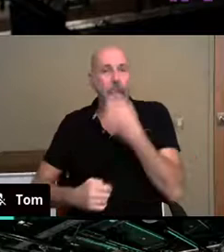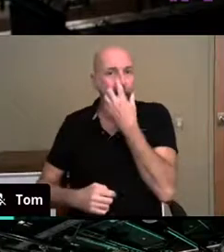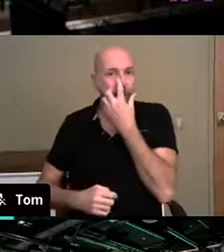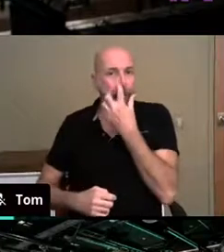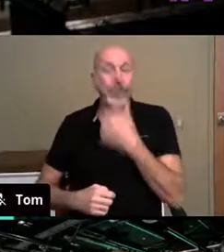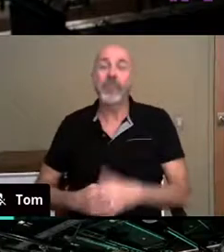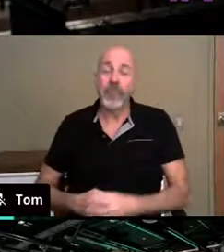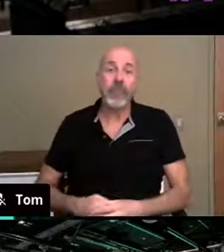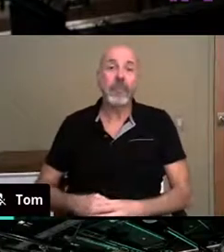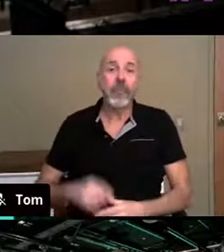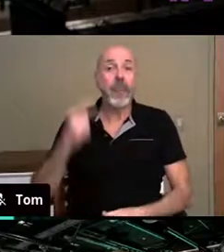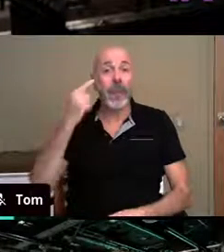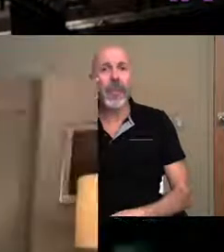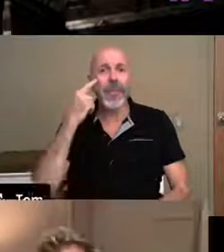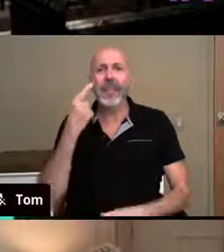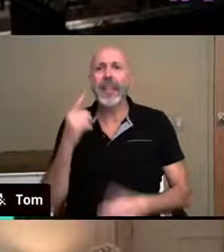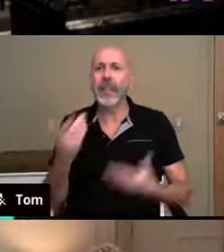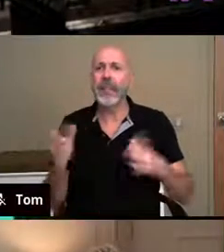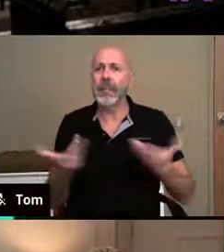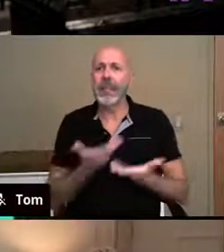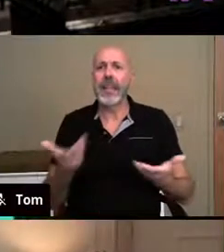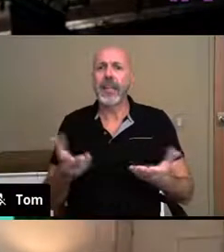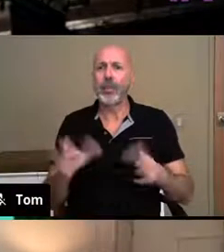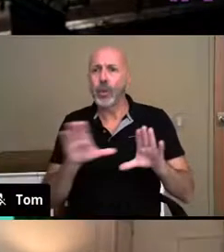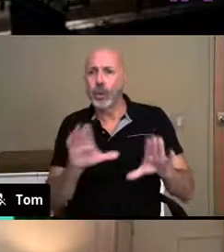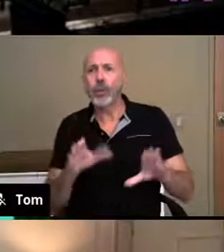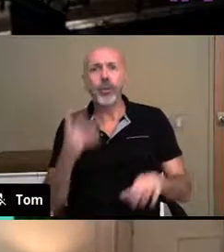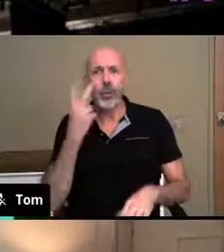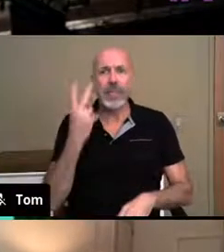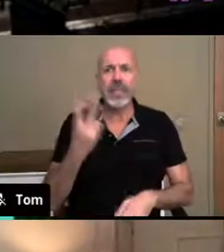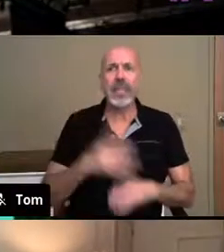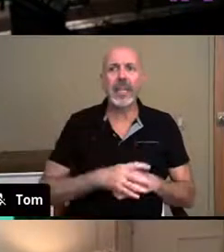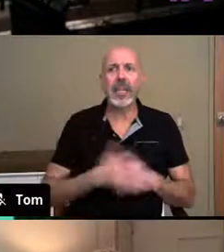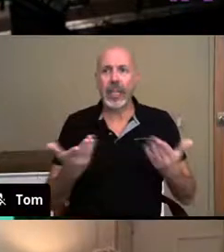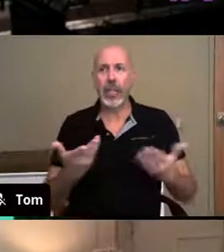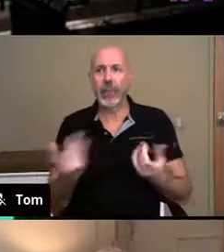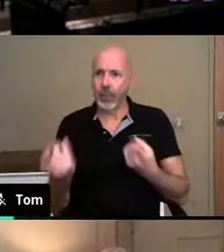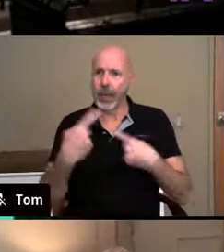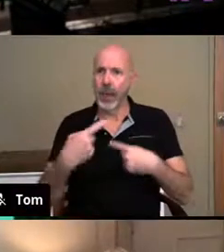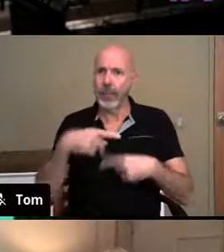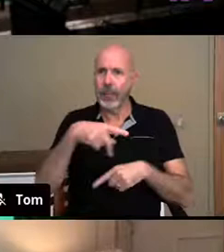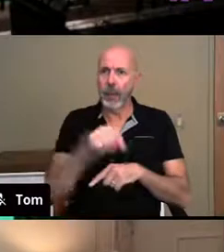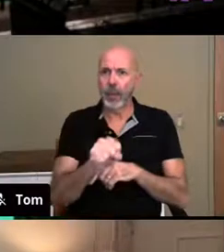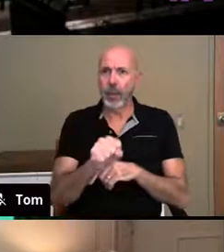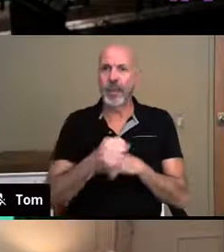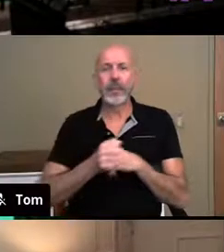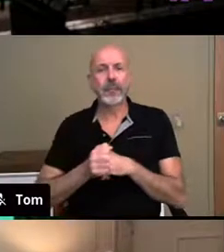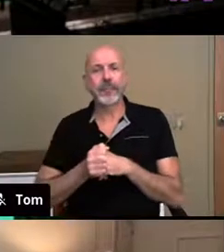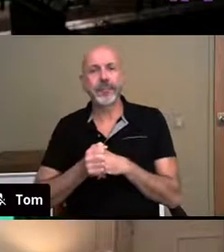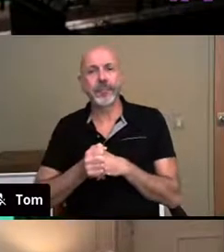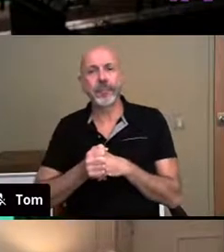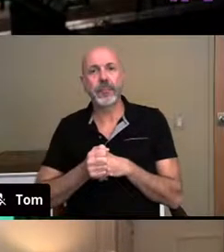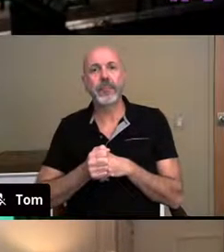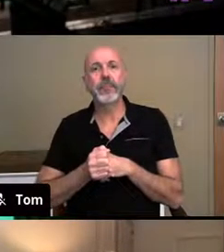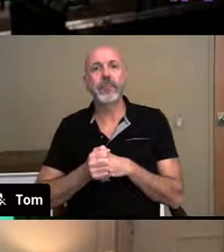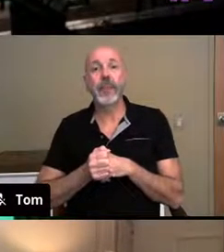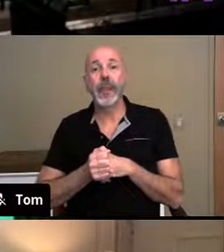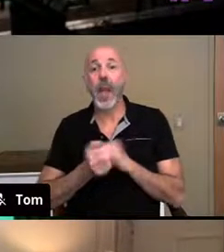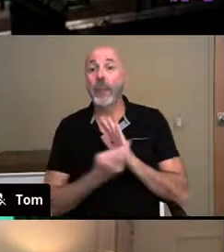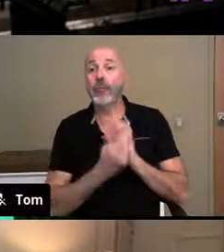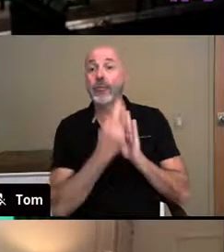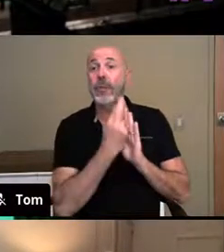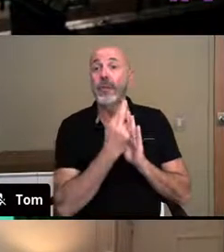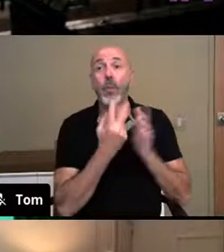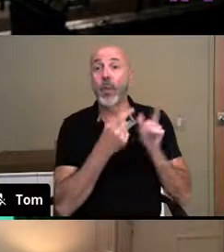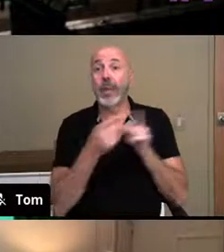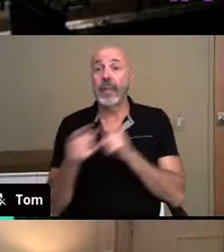there are things to see and do for people that actually do come to Palm Springs. And I'm just going to review what's